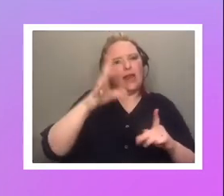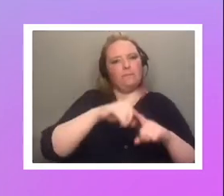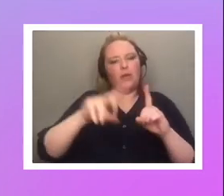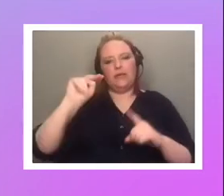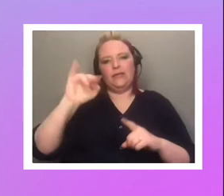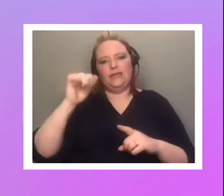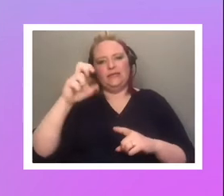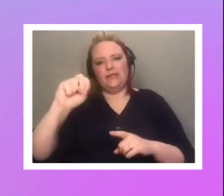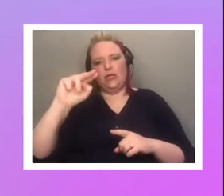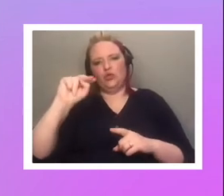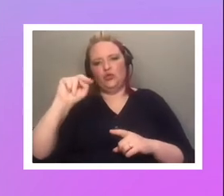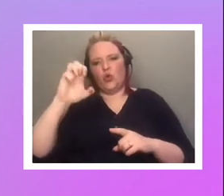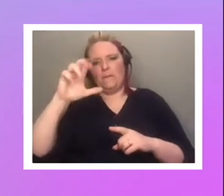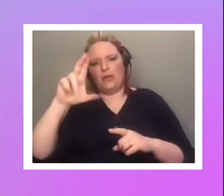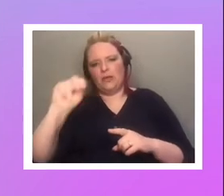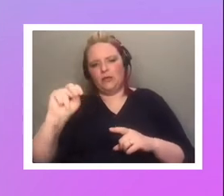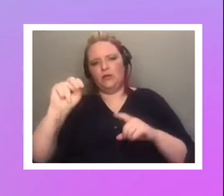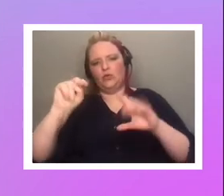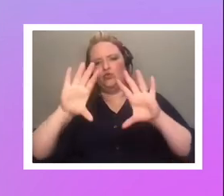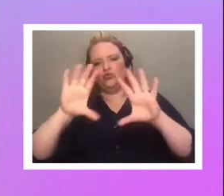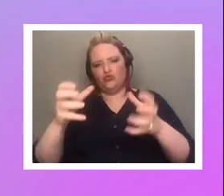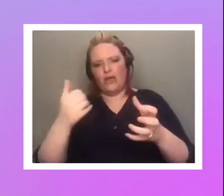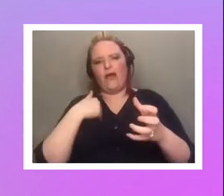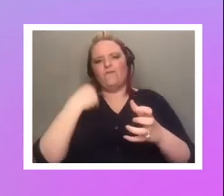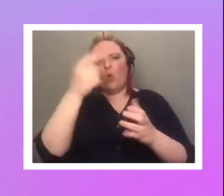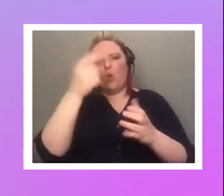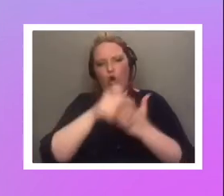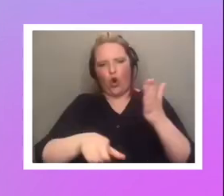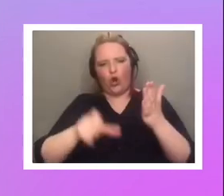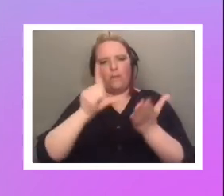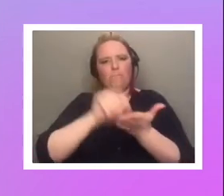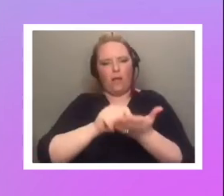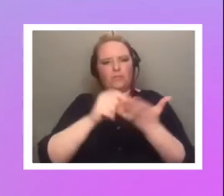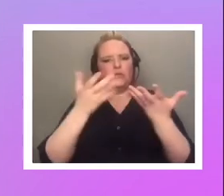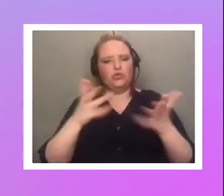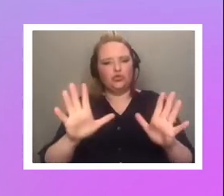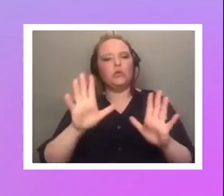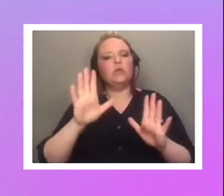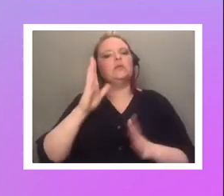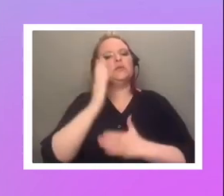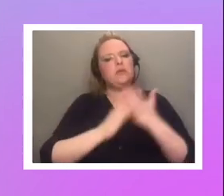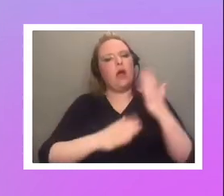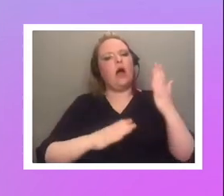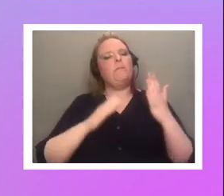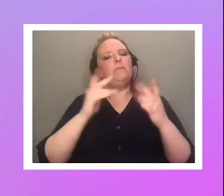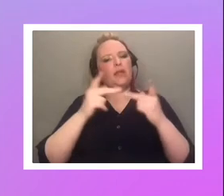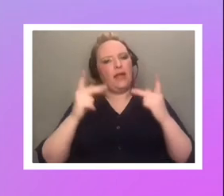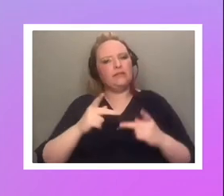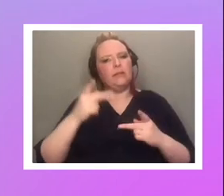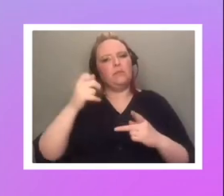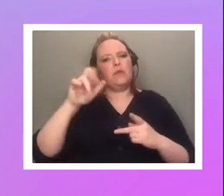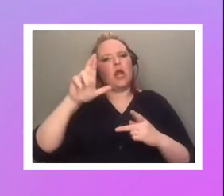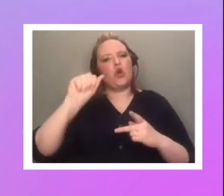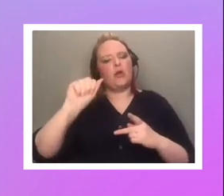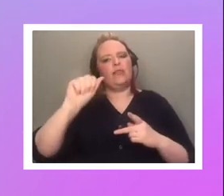has some research and at least one particular article out about how there are places where parallax makes